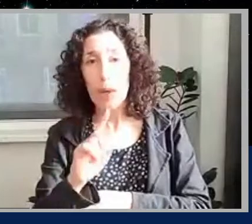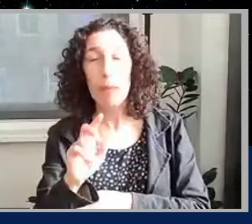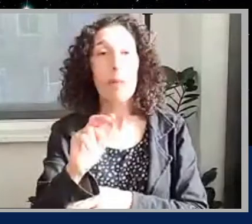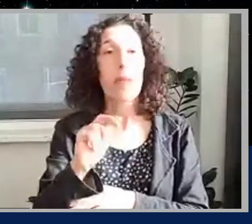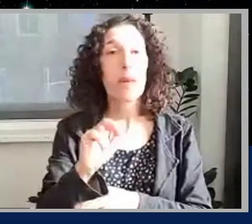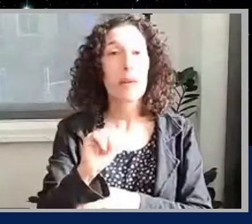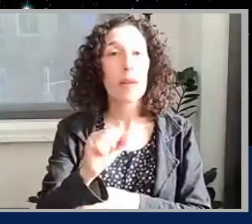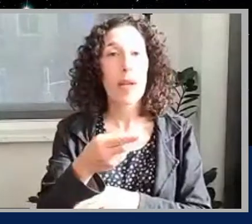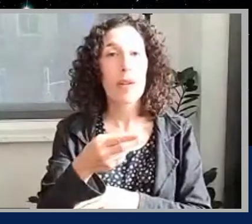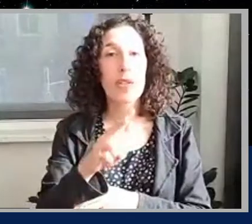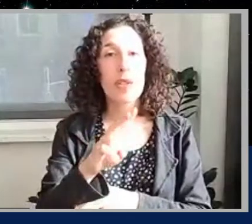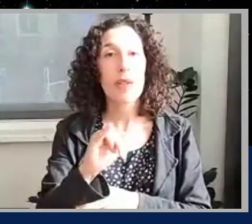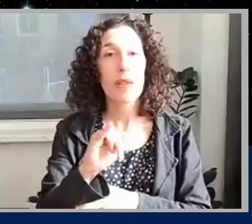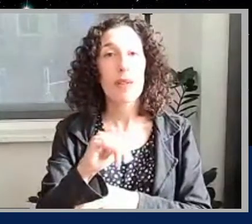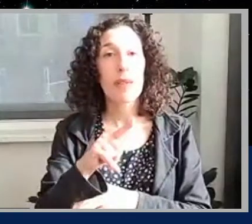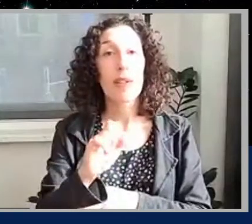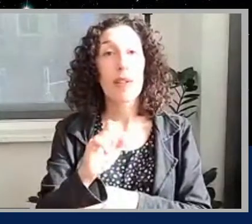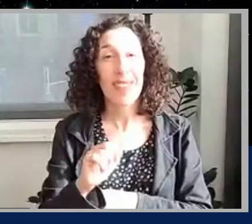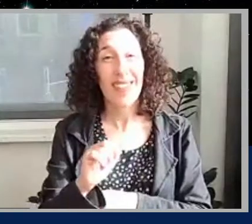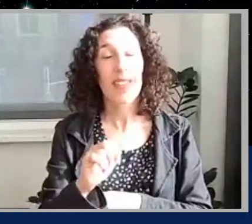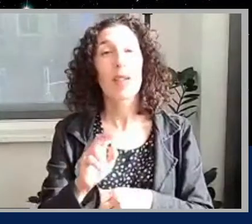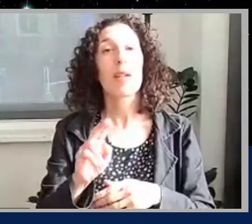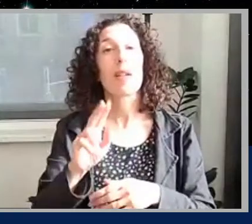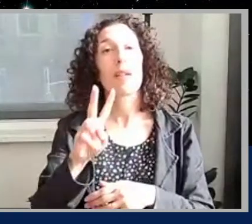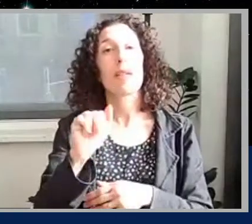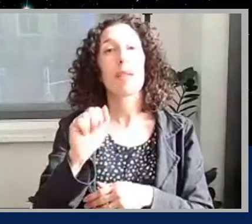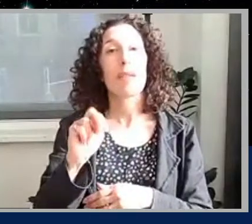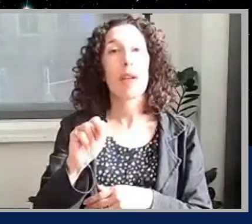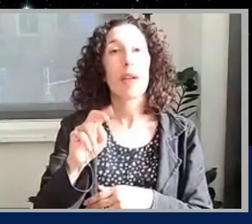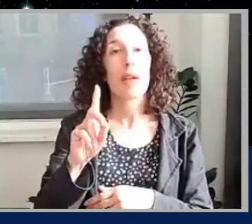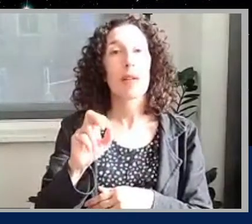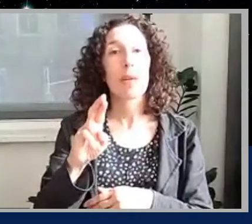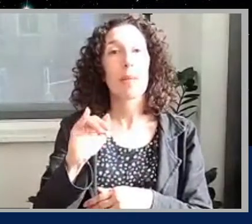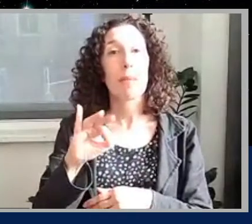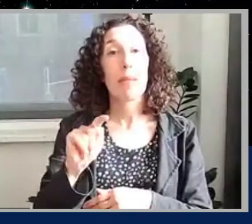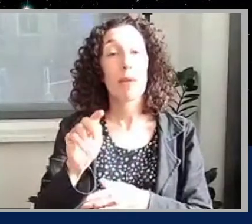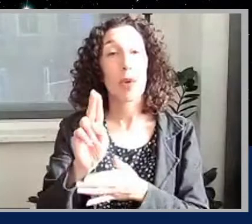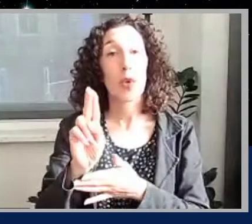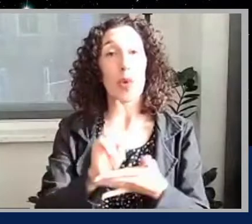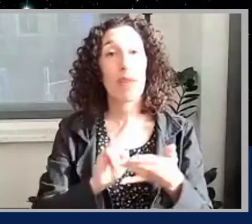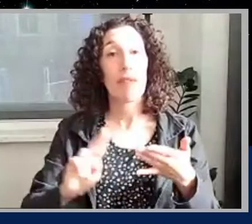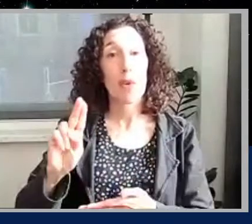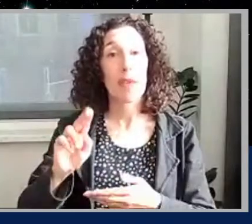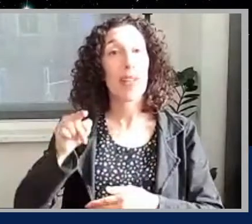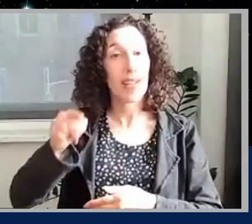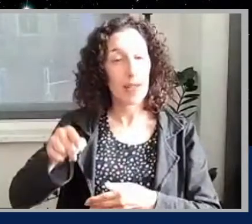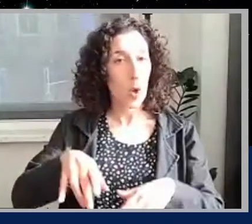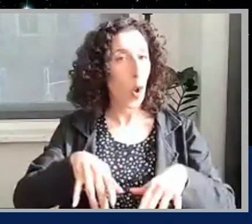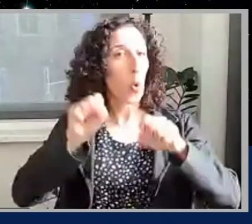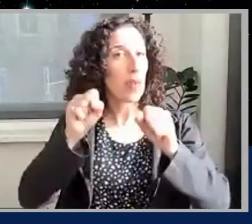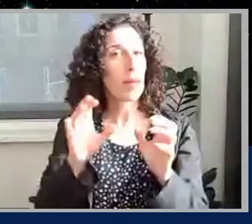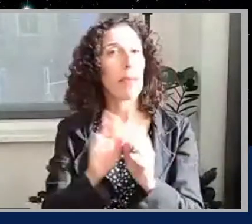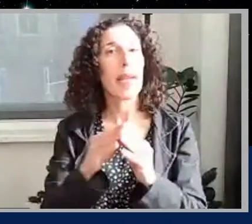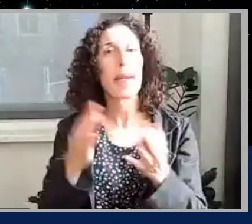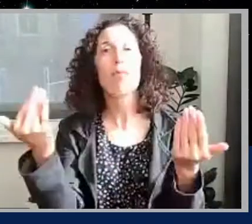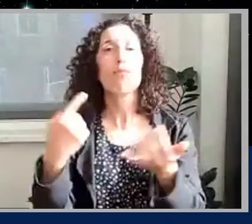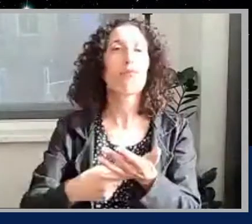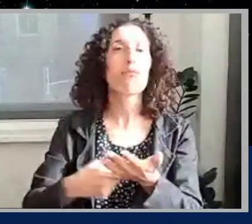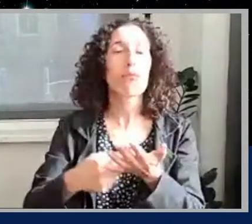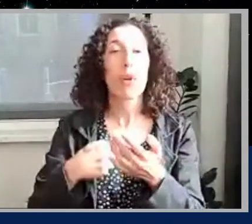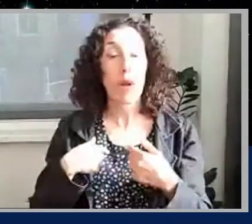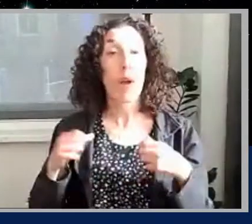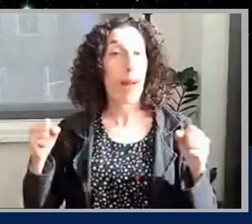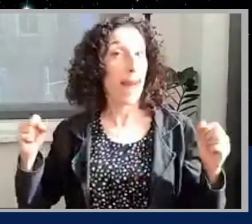University. And it was basically everybody descended on a meeting room who was interested in accessibility, and we